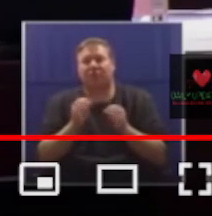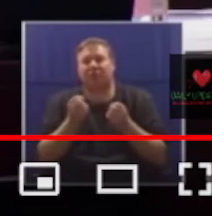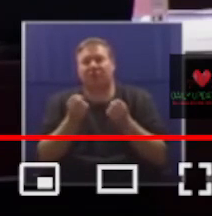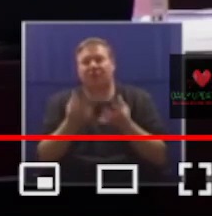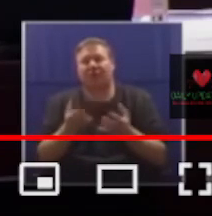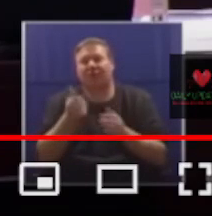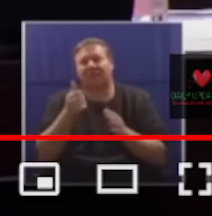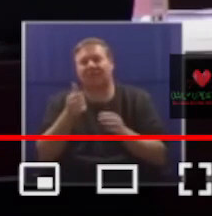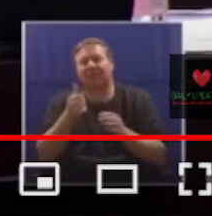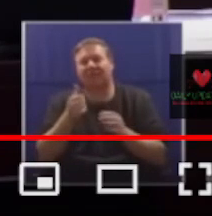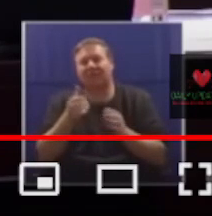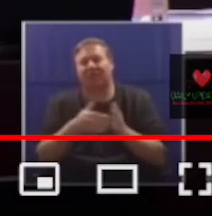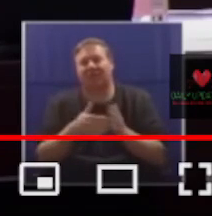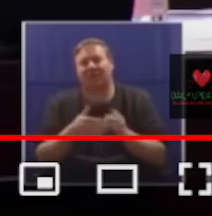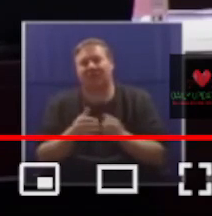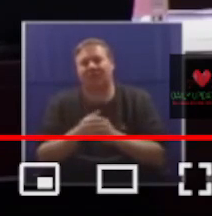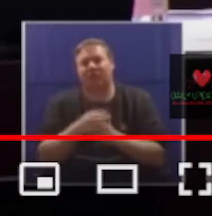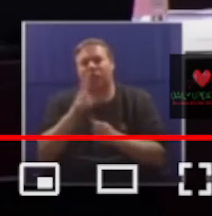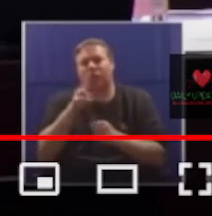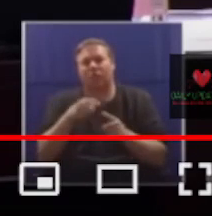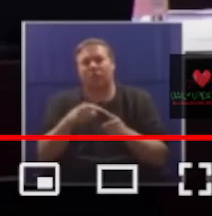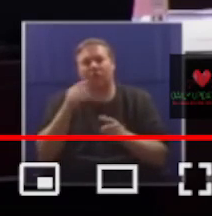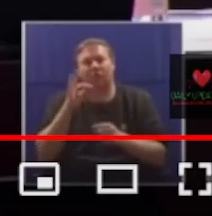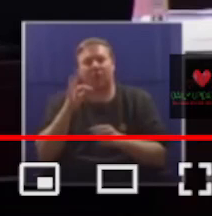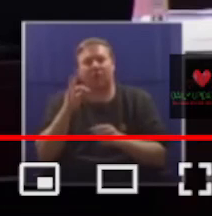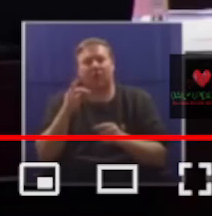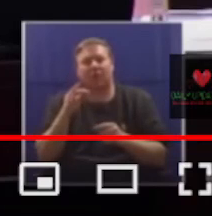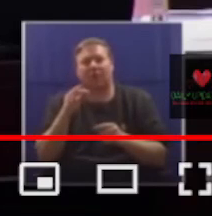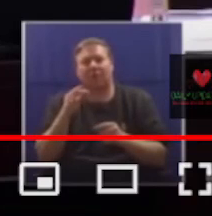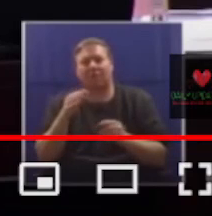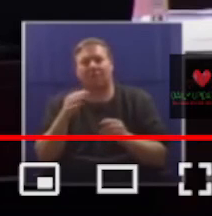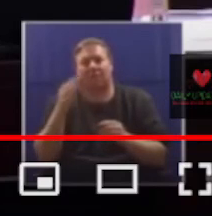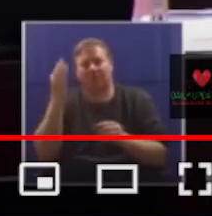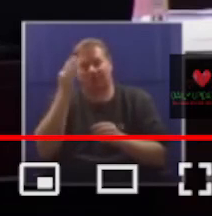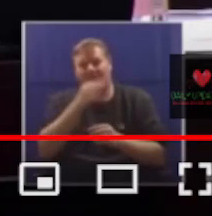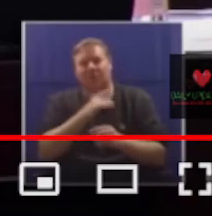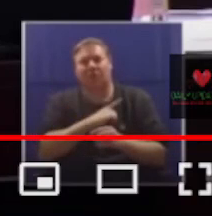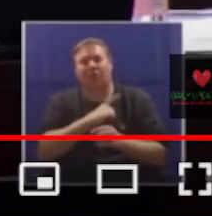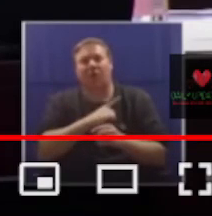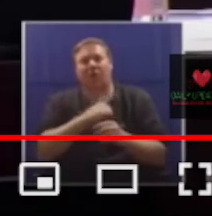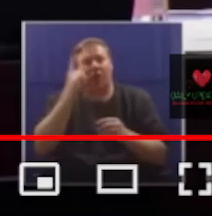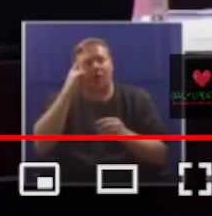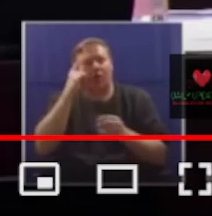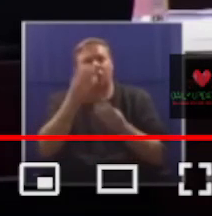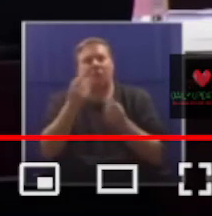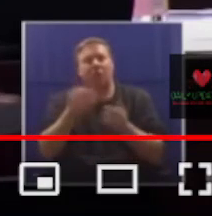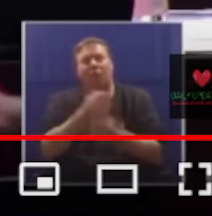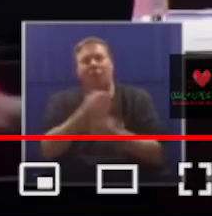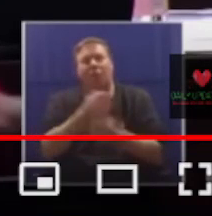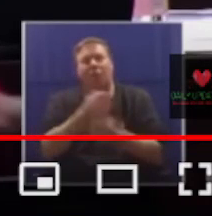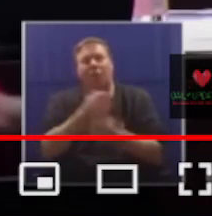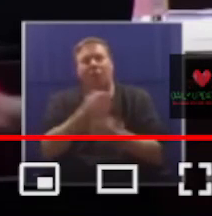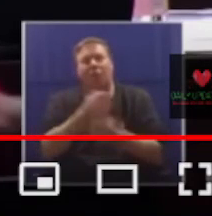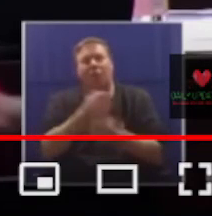2.3 minutes. Please come and respond to them because I know some of them are going to go via off. Thank you very much.